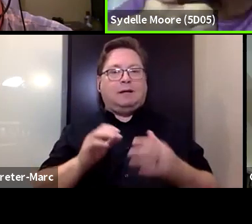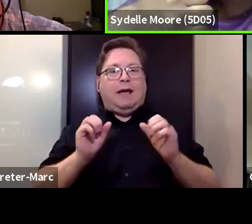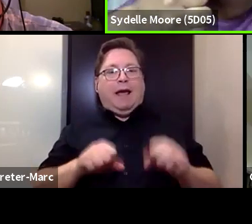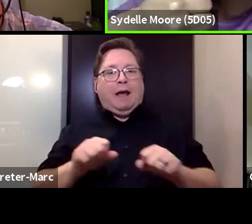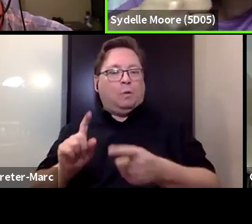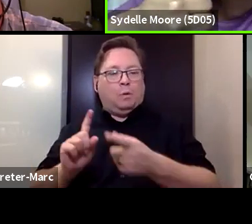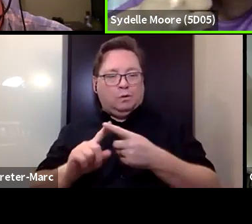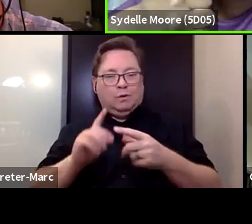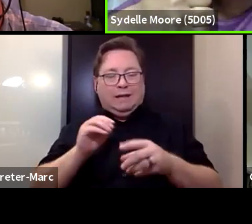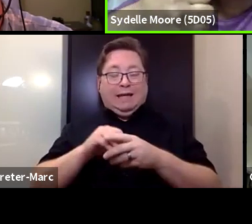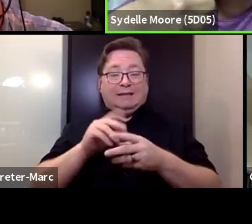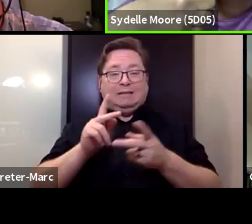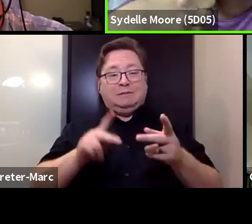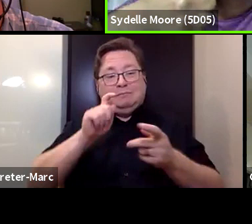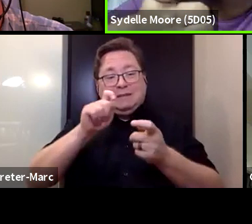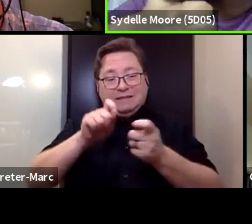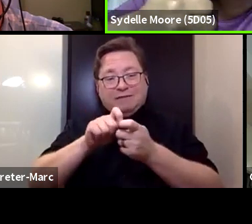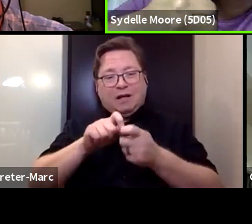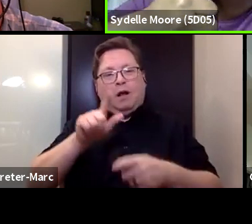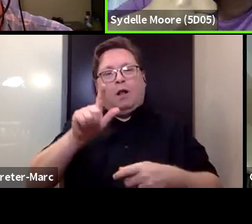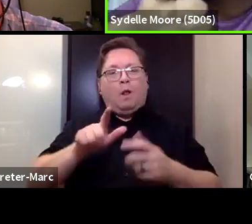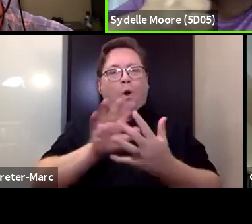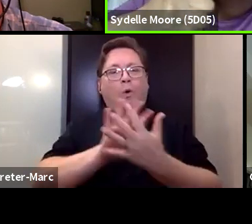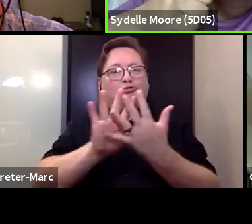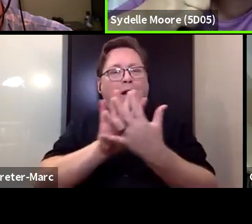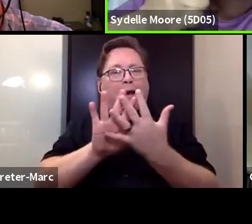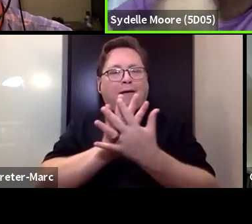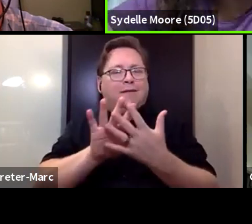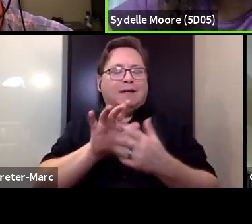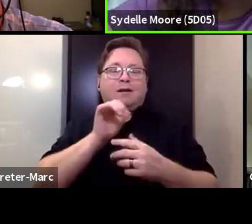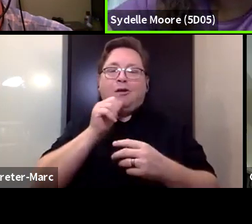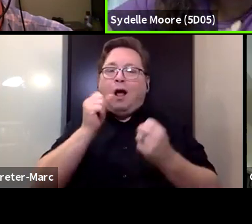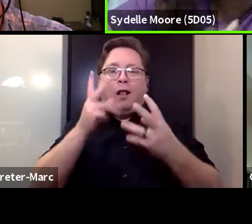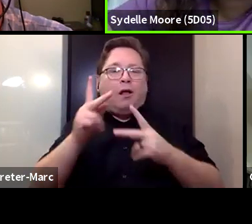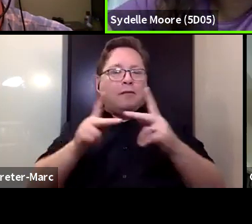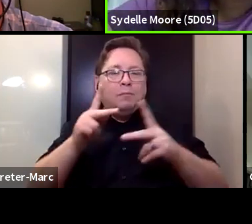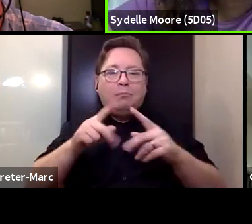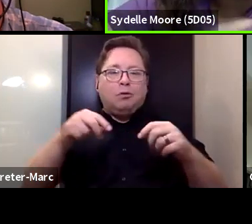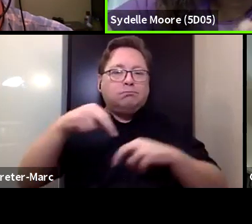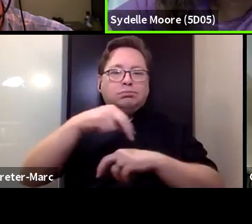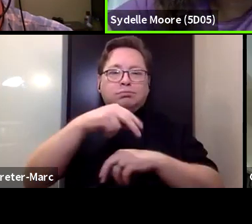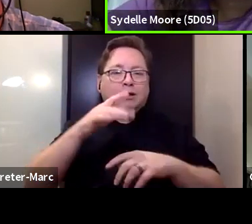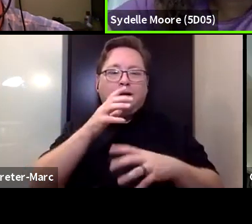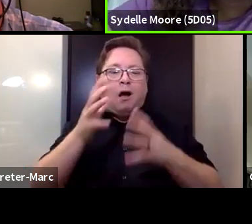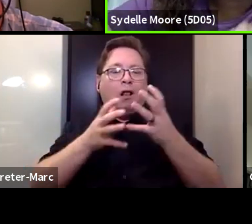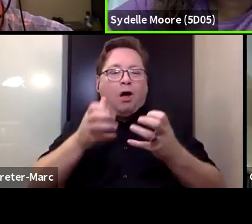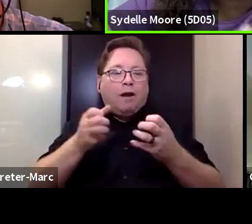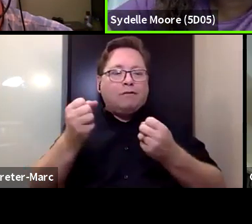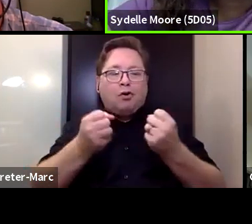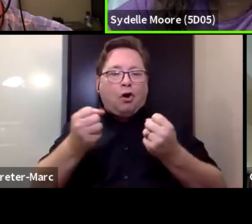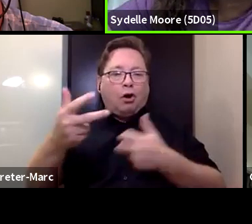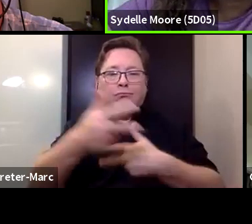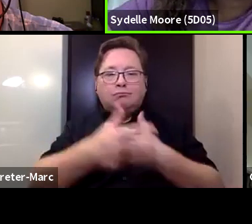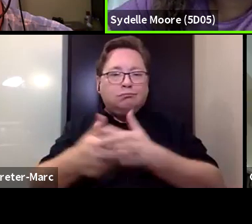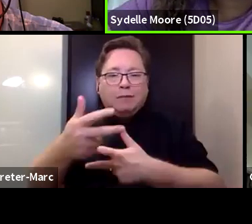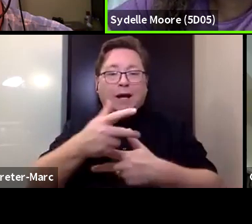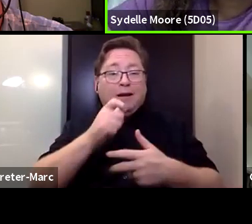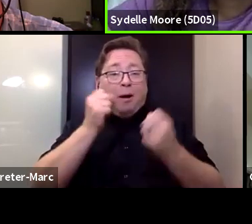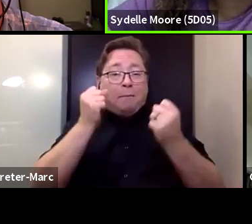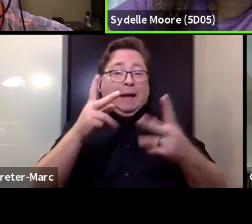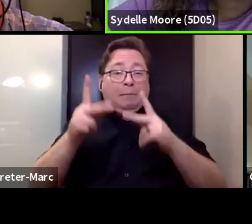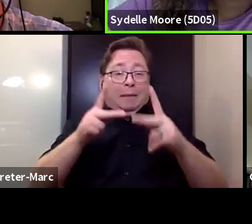low traffic, where we're not seeing a lot of foot traffic, we're not seeing a lot of car traffic, we're just not seeing a lot of people move that